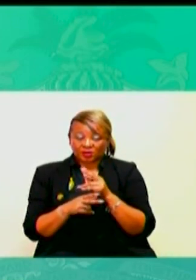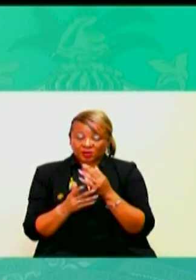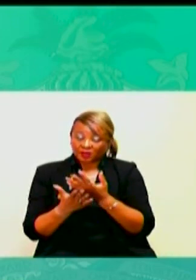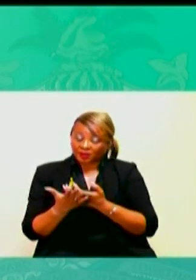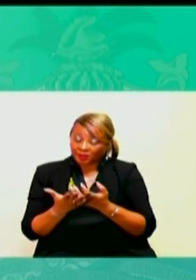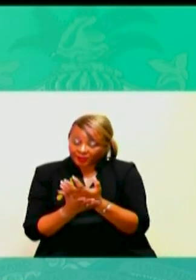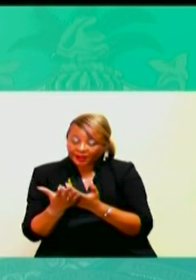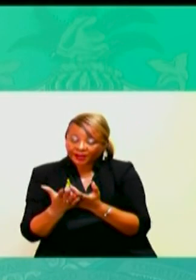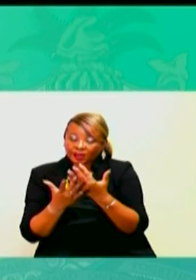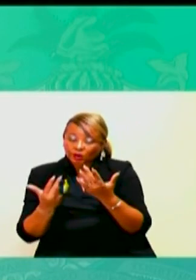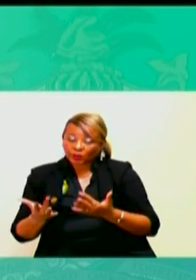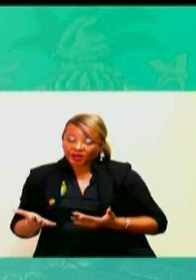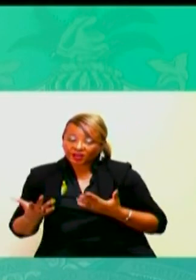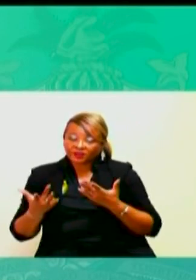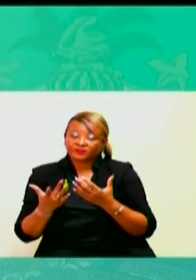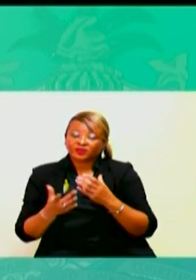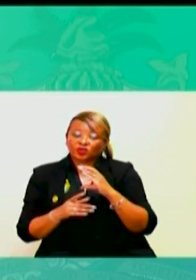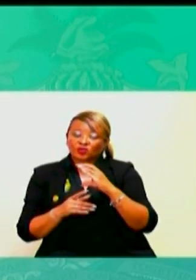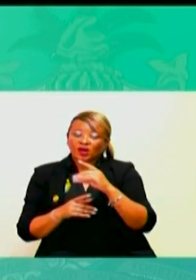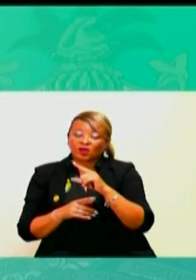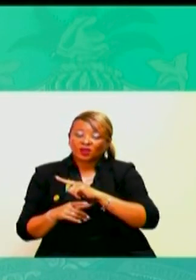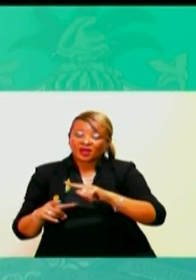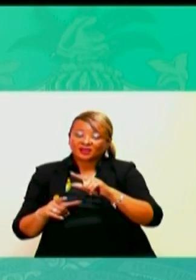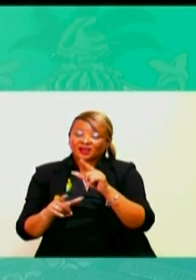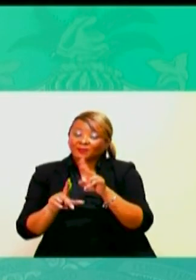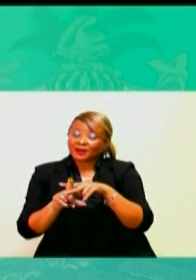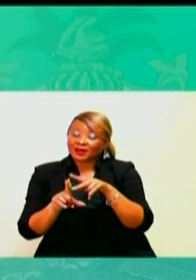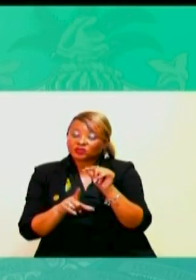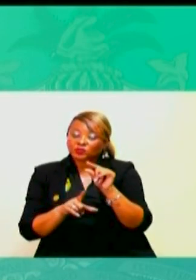Crown Land requests. They applied 20 years ago.